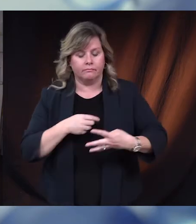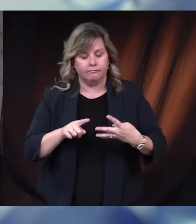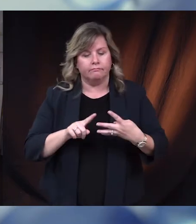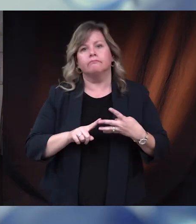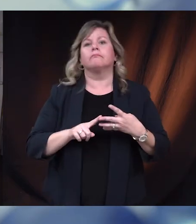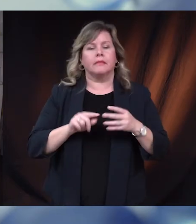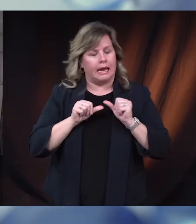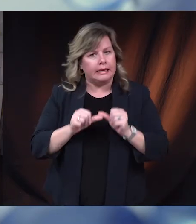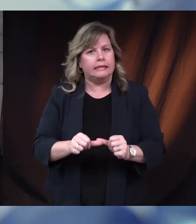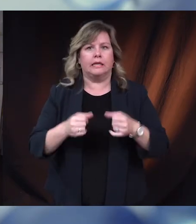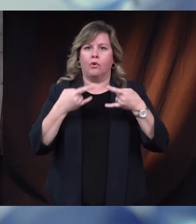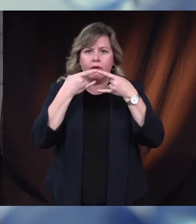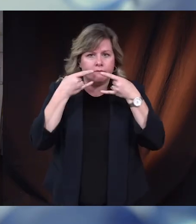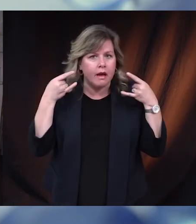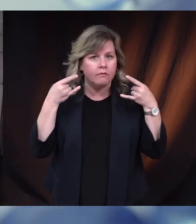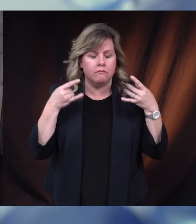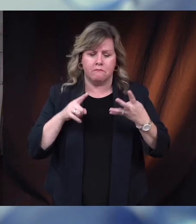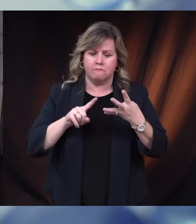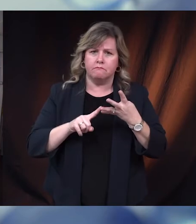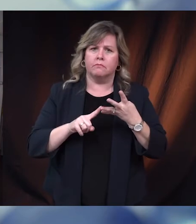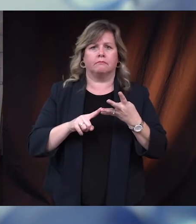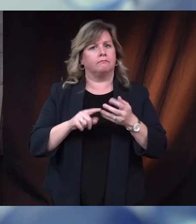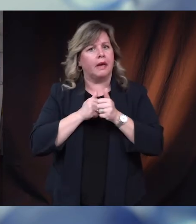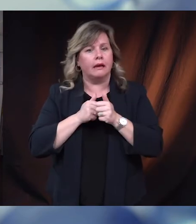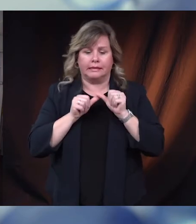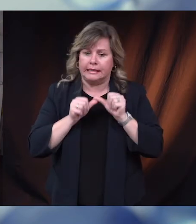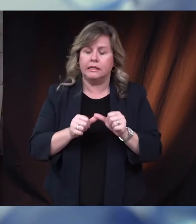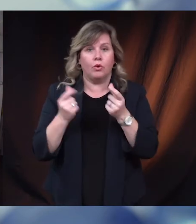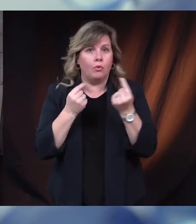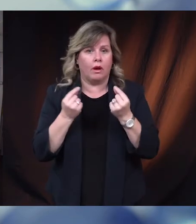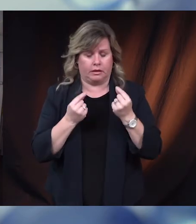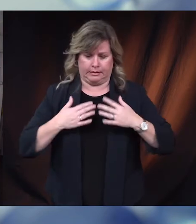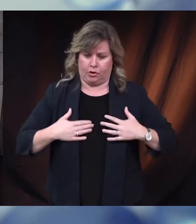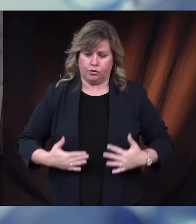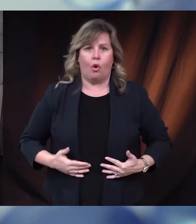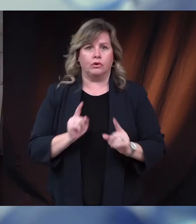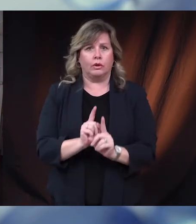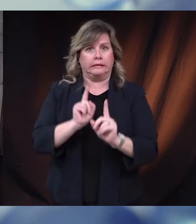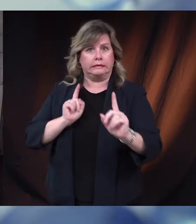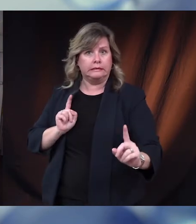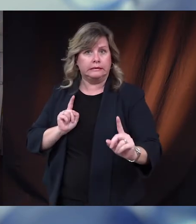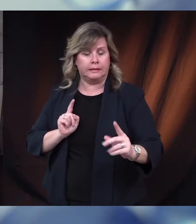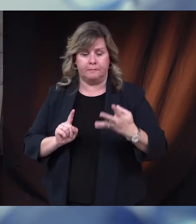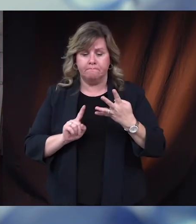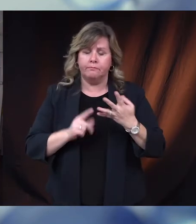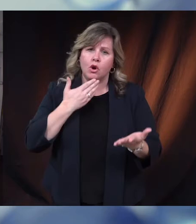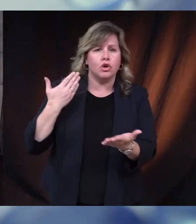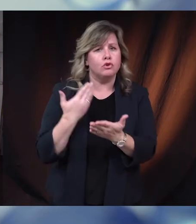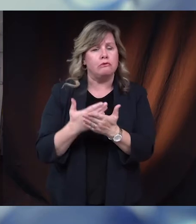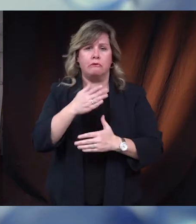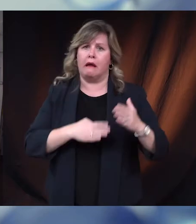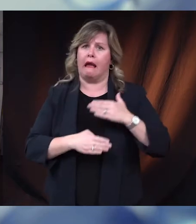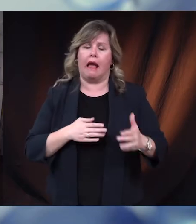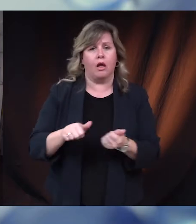in public areas, continuing to socially distance, and continuing to use that good hand hygiene. Doing those